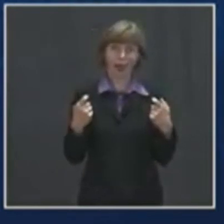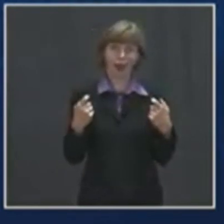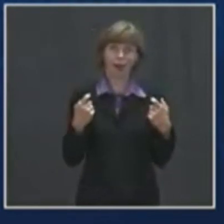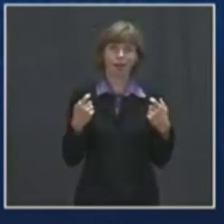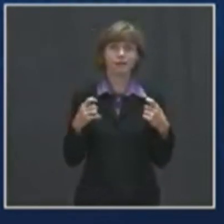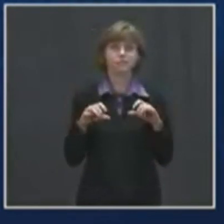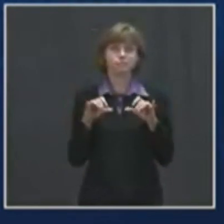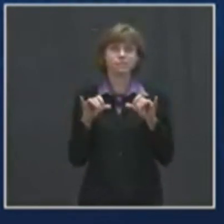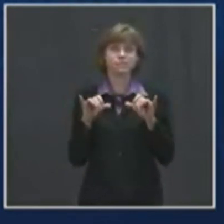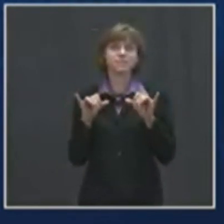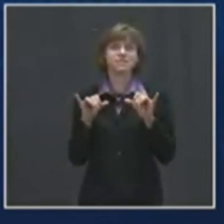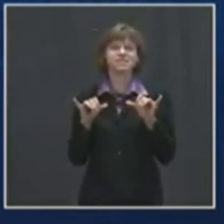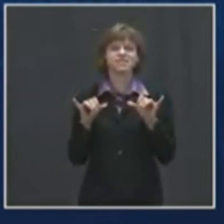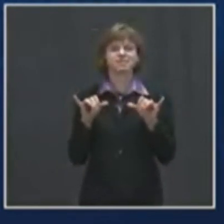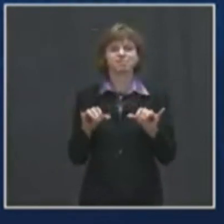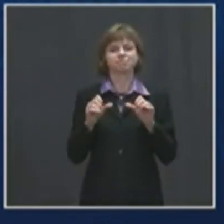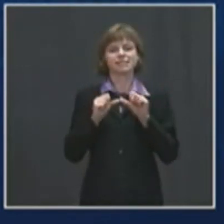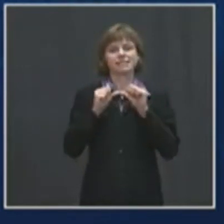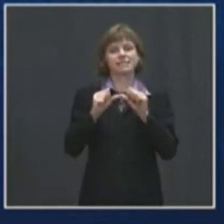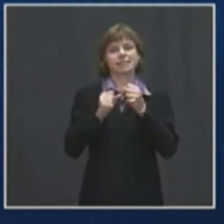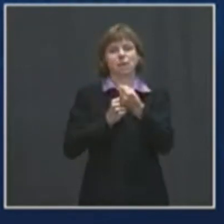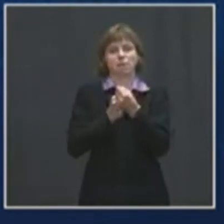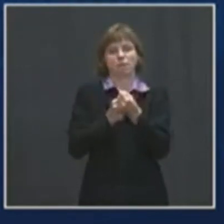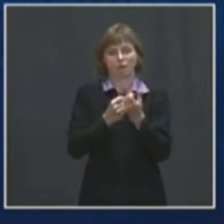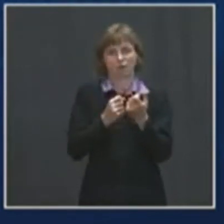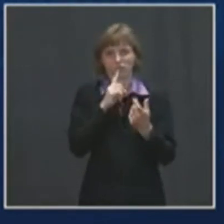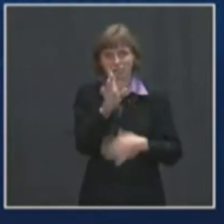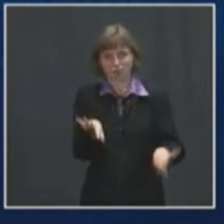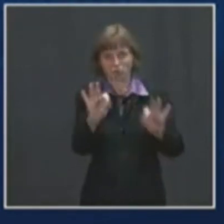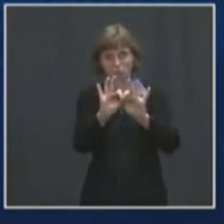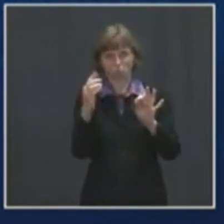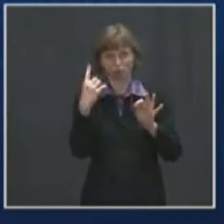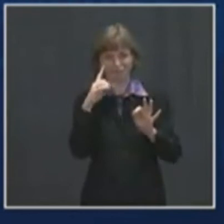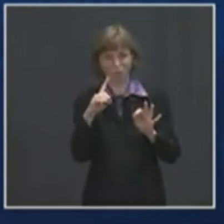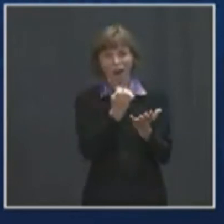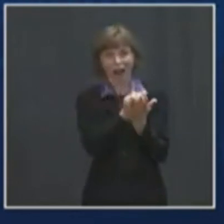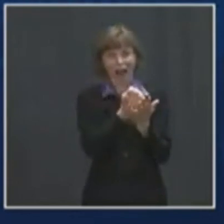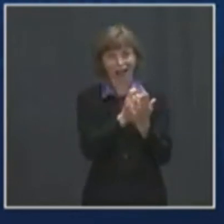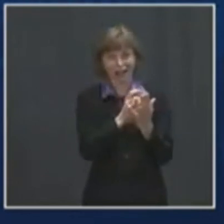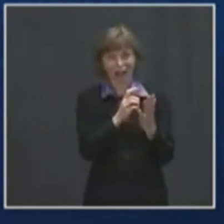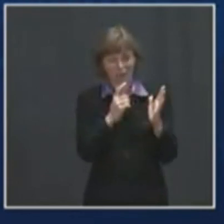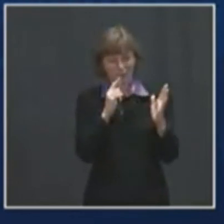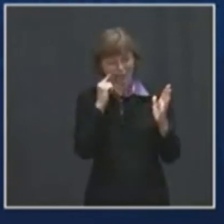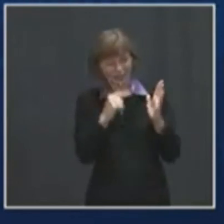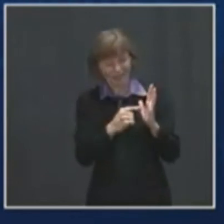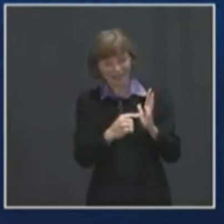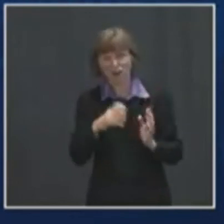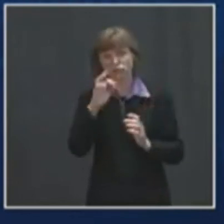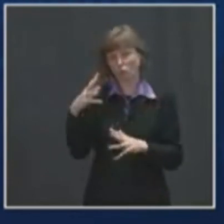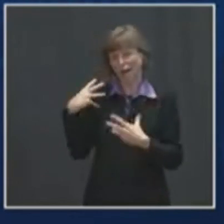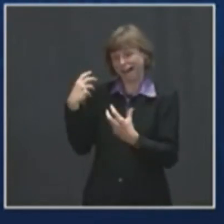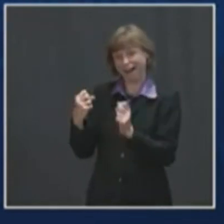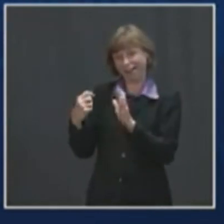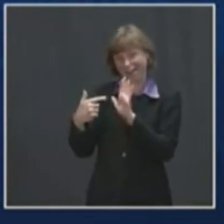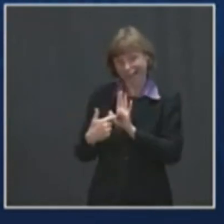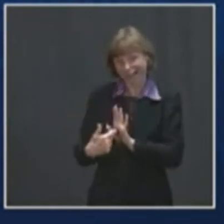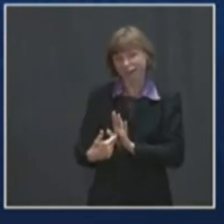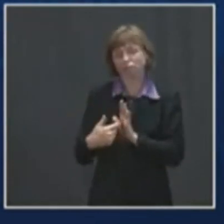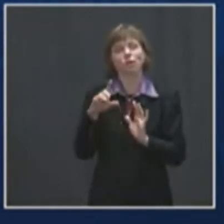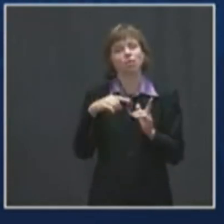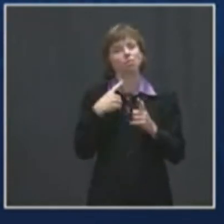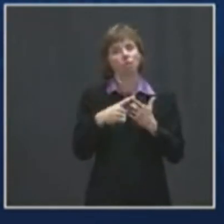stabilizers are keyed to economic indicators or health indicators, that is a potentially useful policy